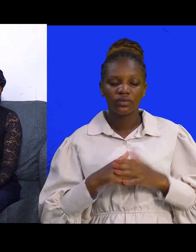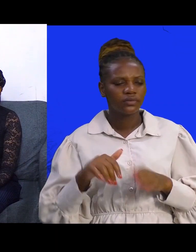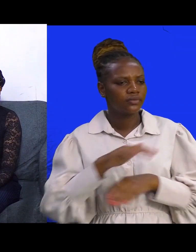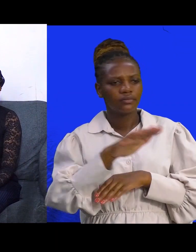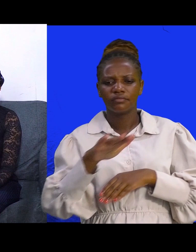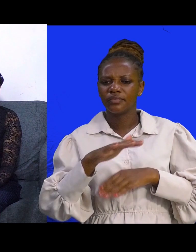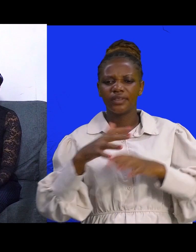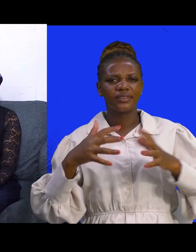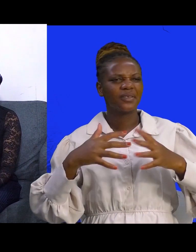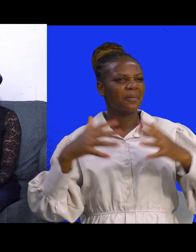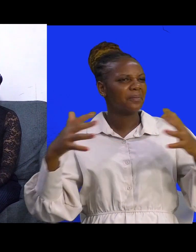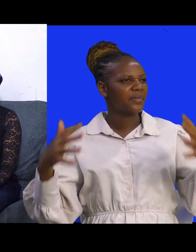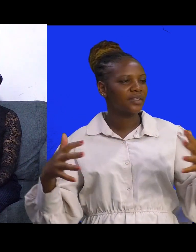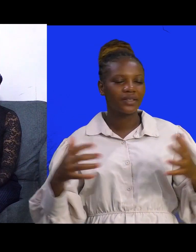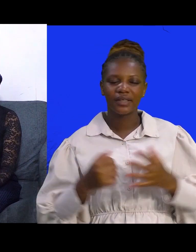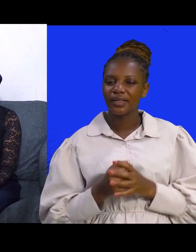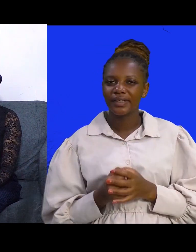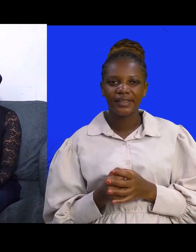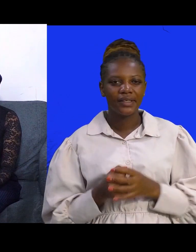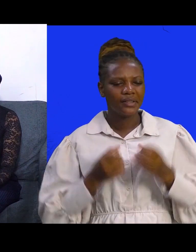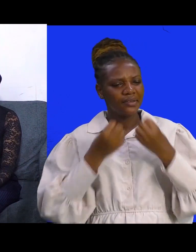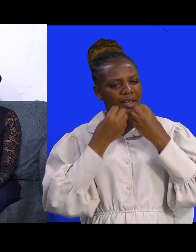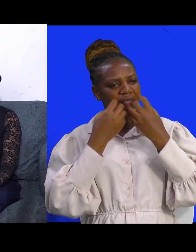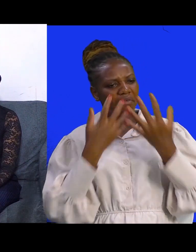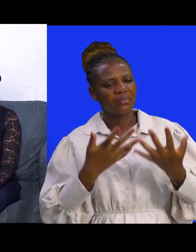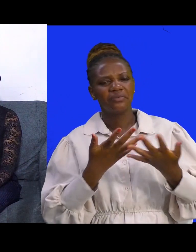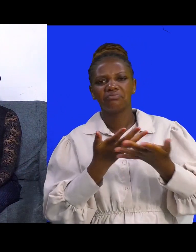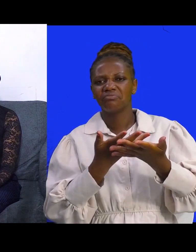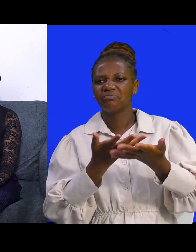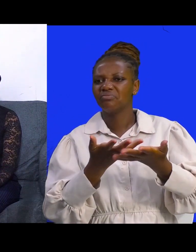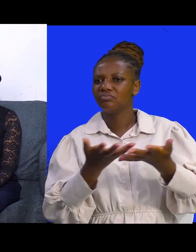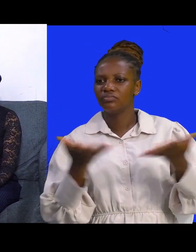The space is so big. Content is now